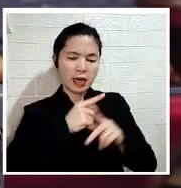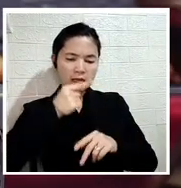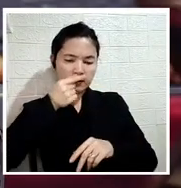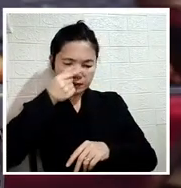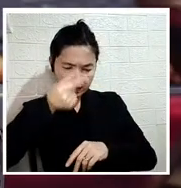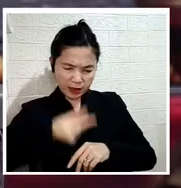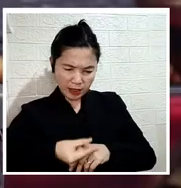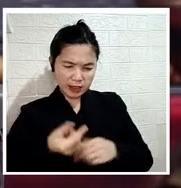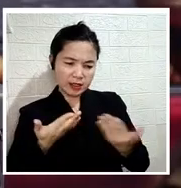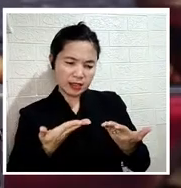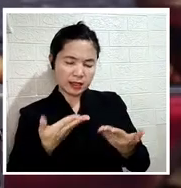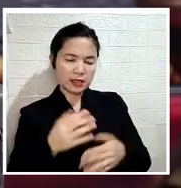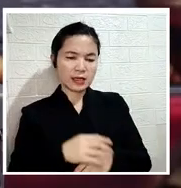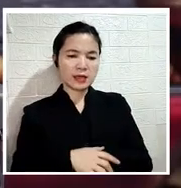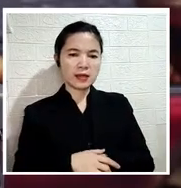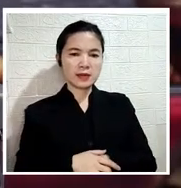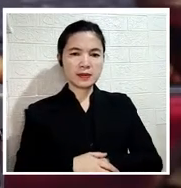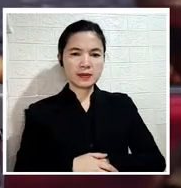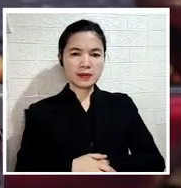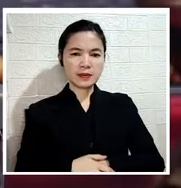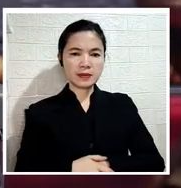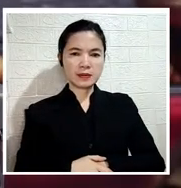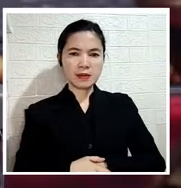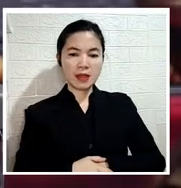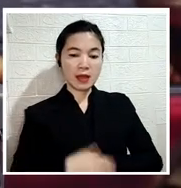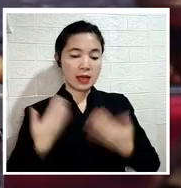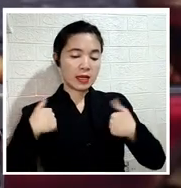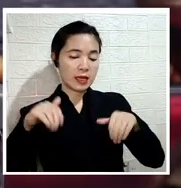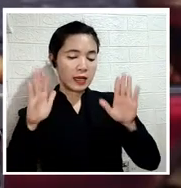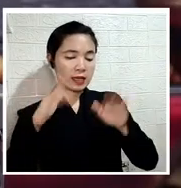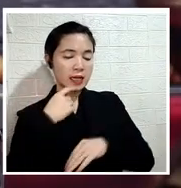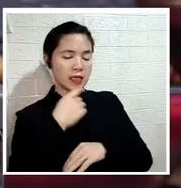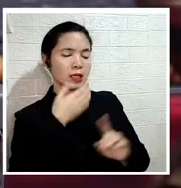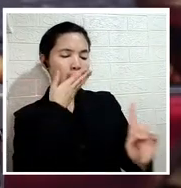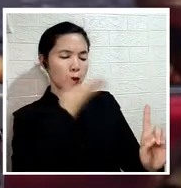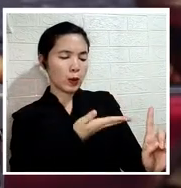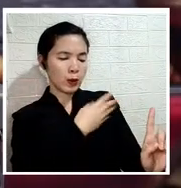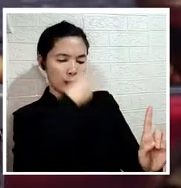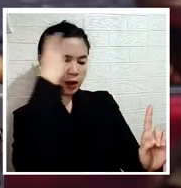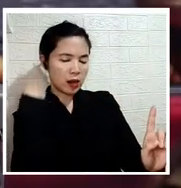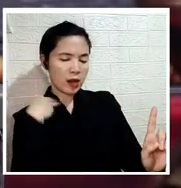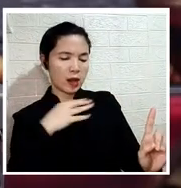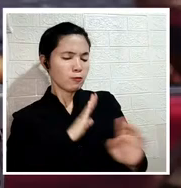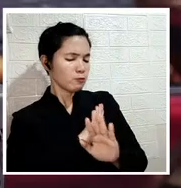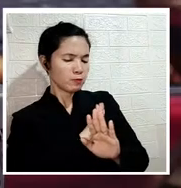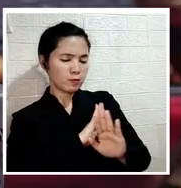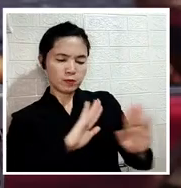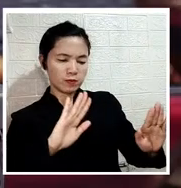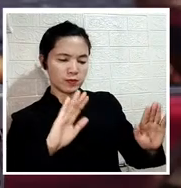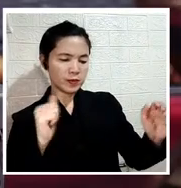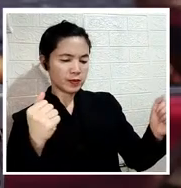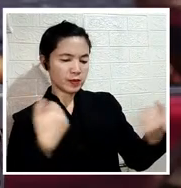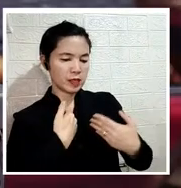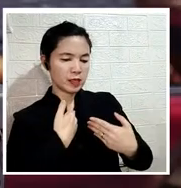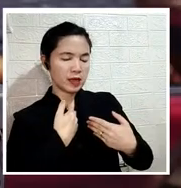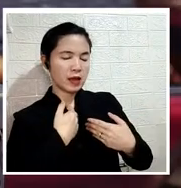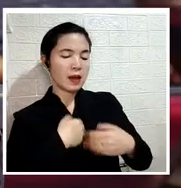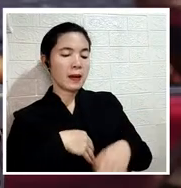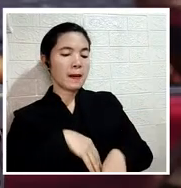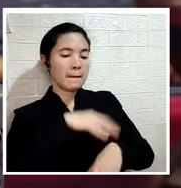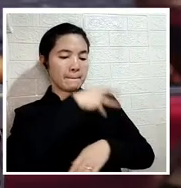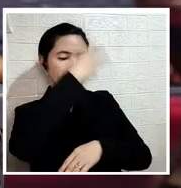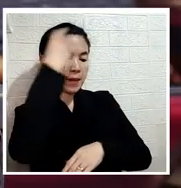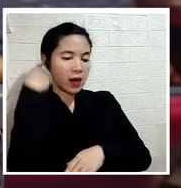be. Then the angel said to her, "Do not be afraid, Mary, for you have